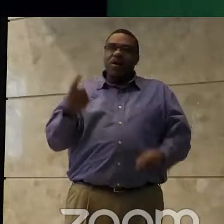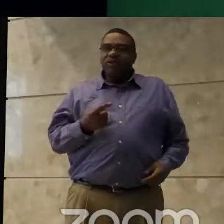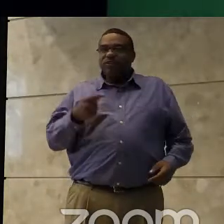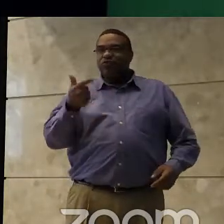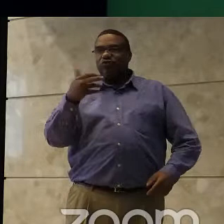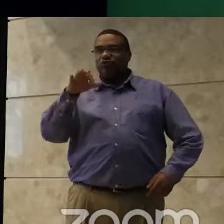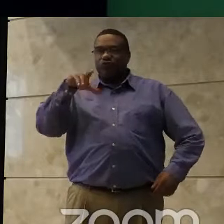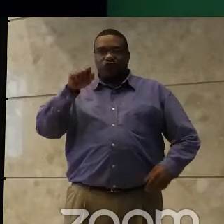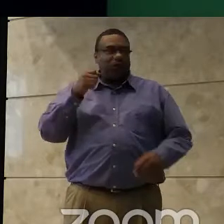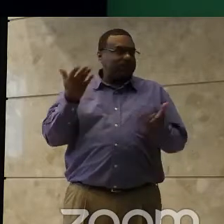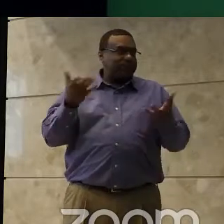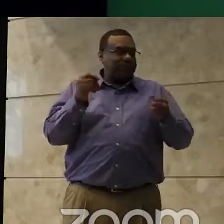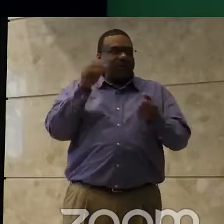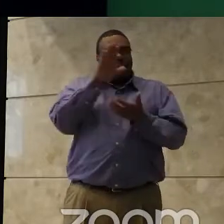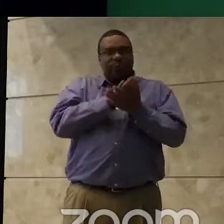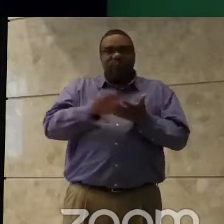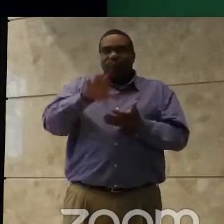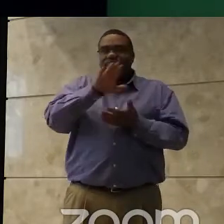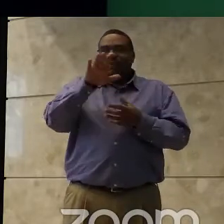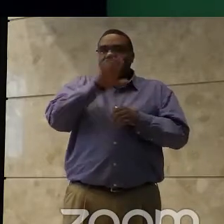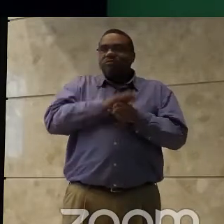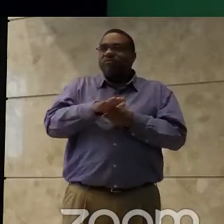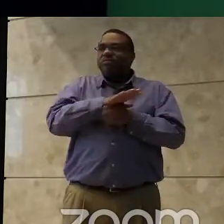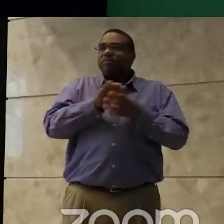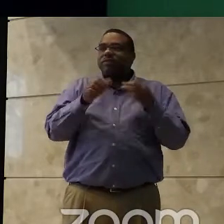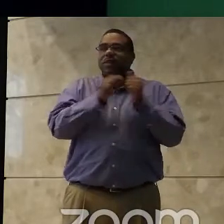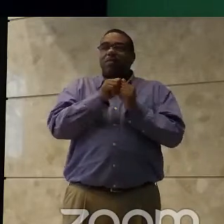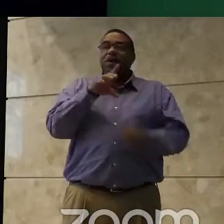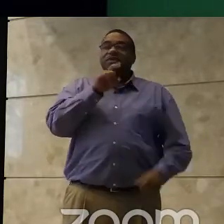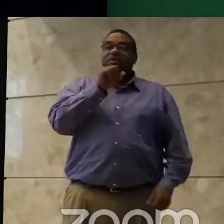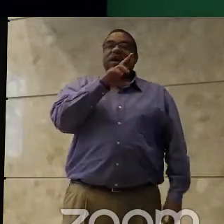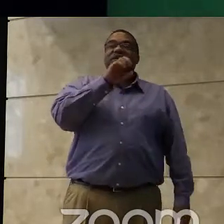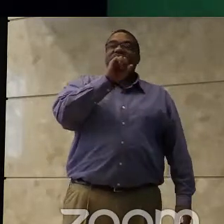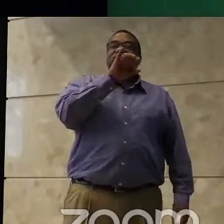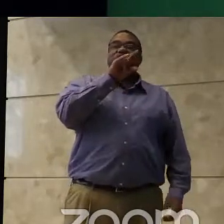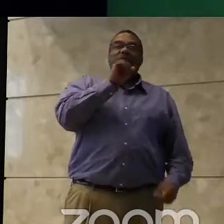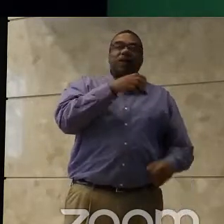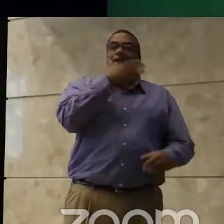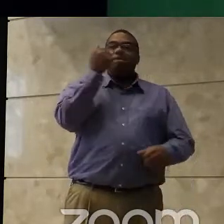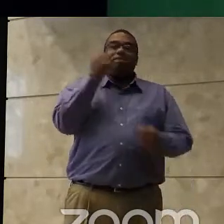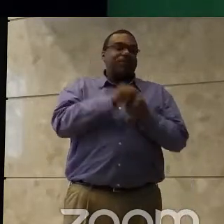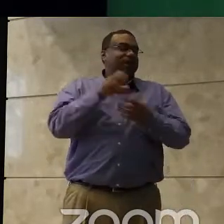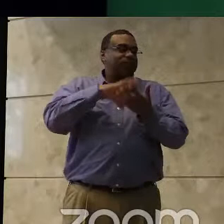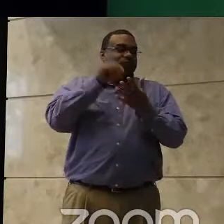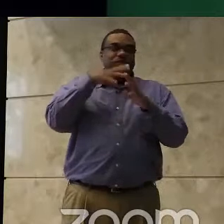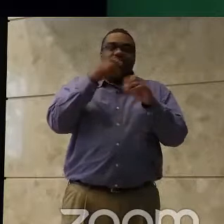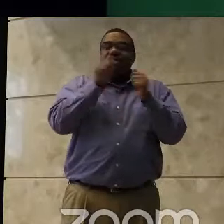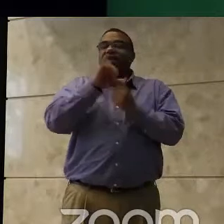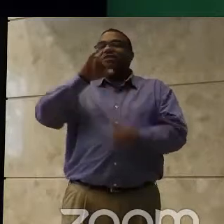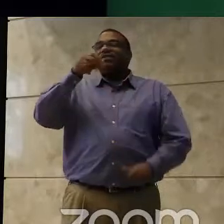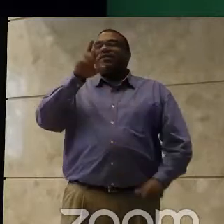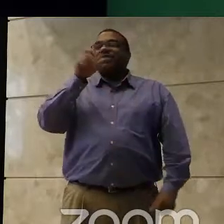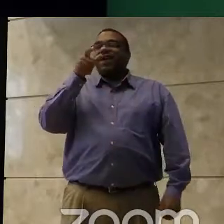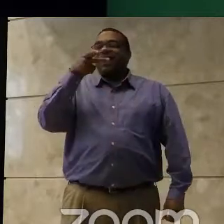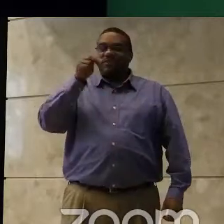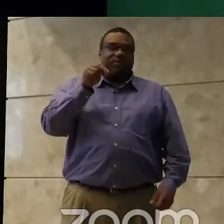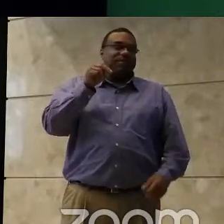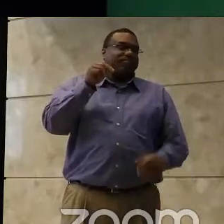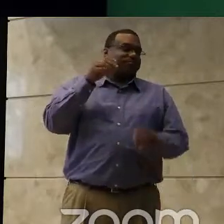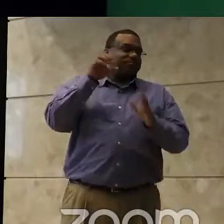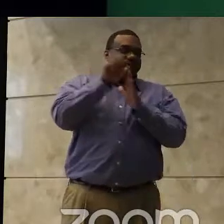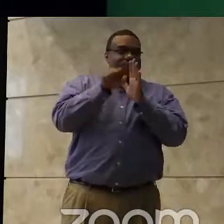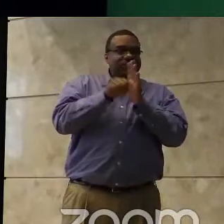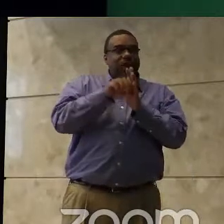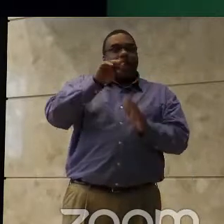my campus, for example. Dr. Stockman was the best student of my relative ever from Jackson State in Mississippi, and both